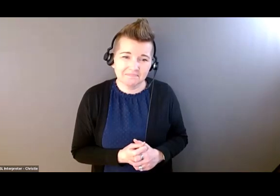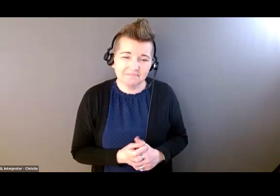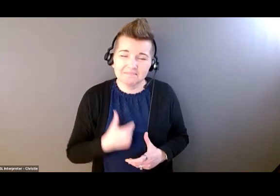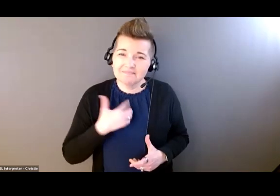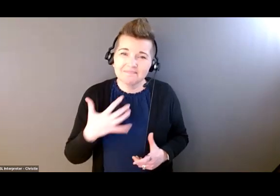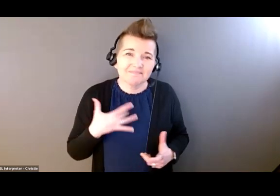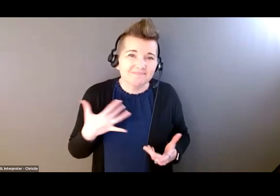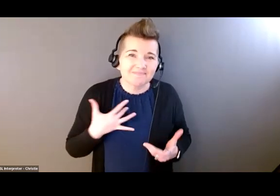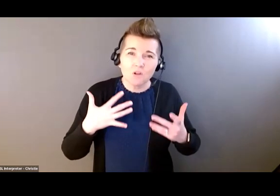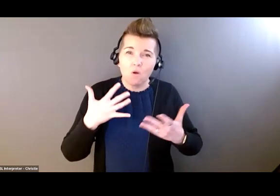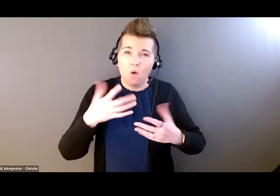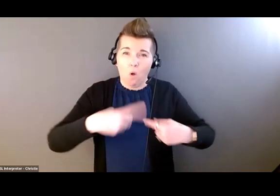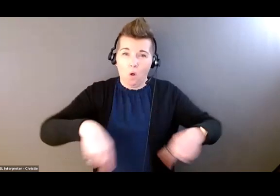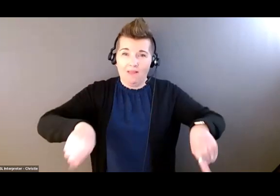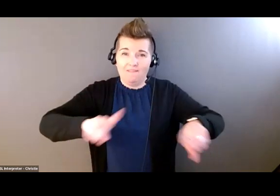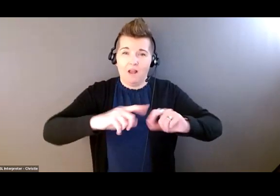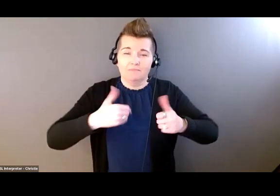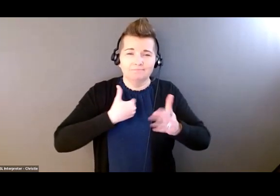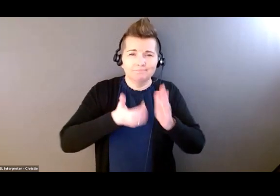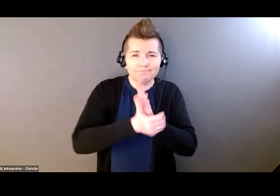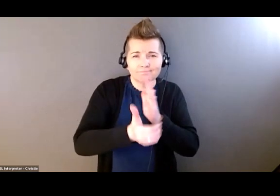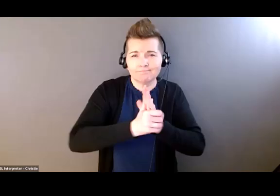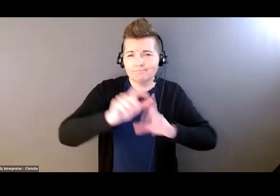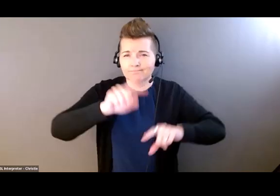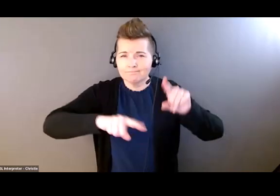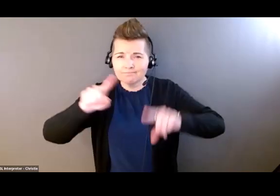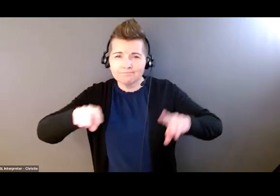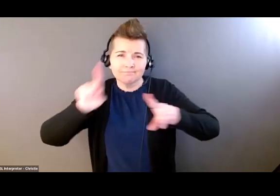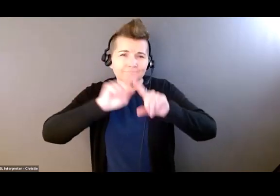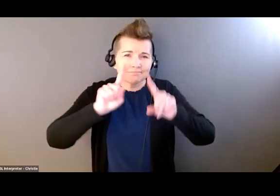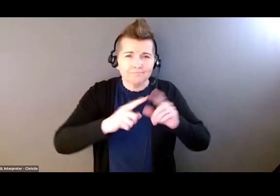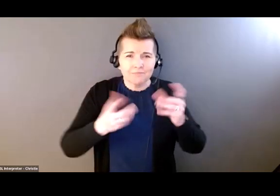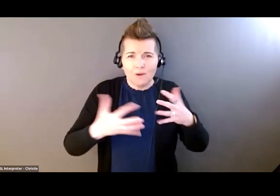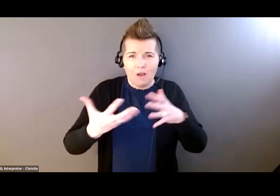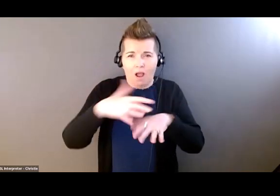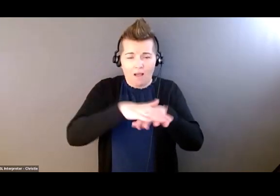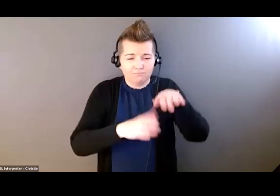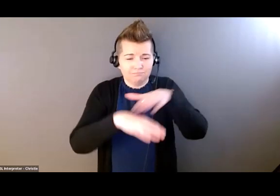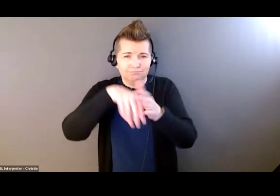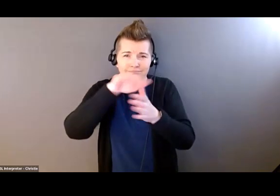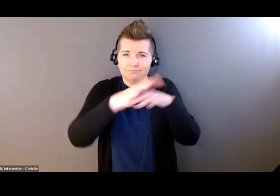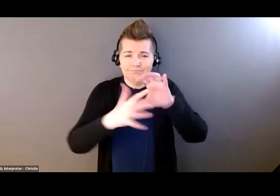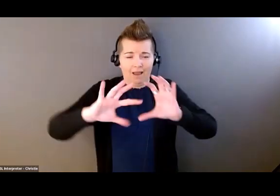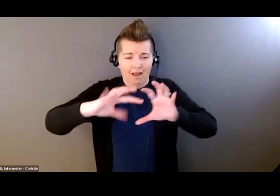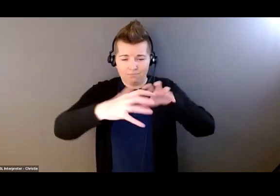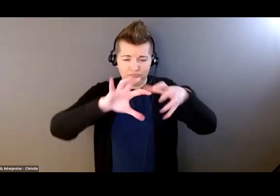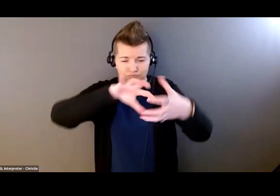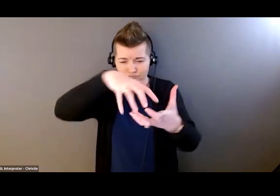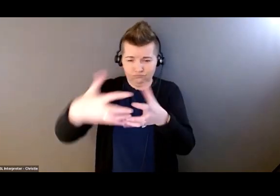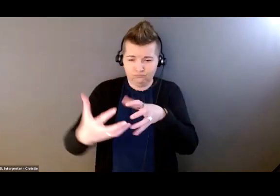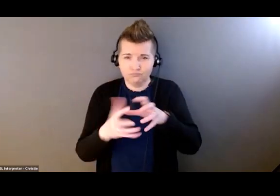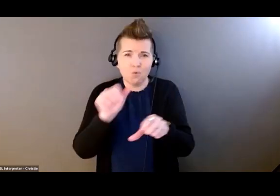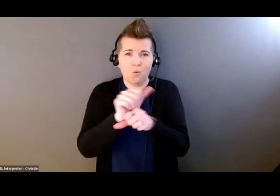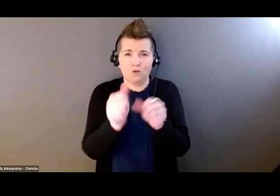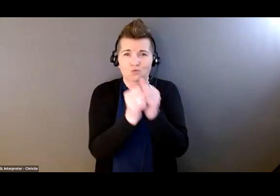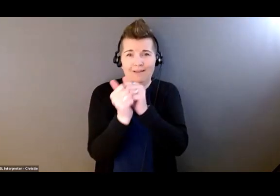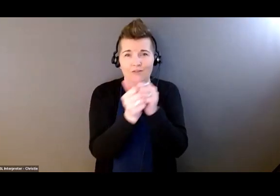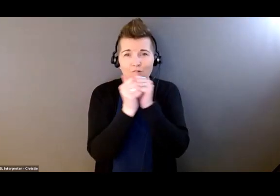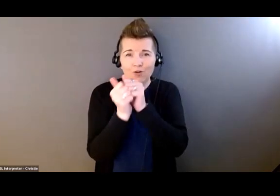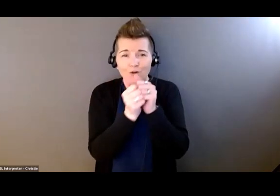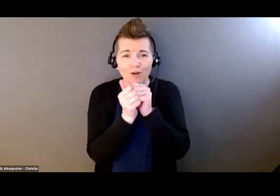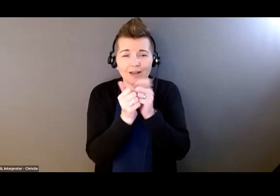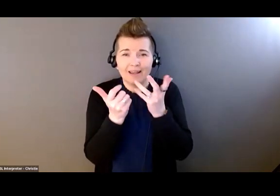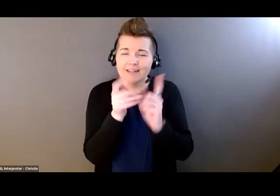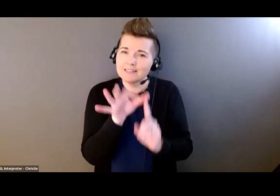Yeah. now. Thanks for that. If we could kindly get the slides back up, I'm going to just wrap us up.